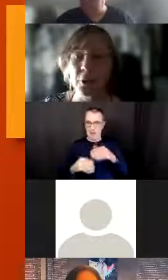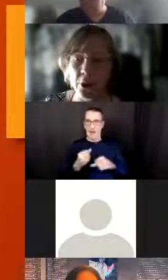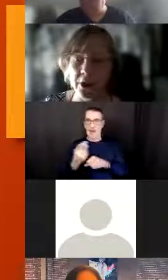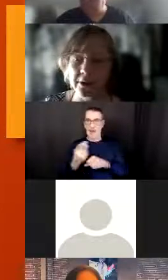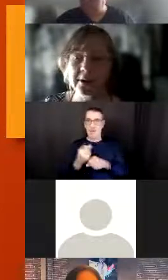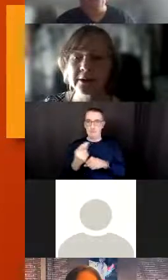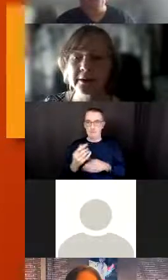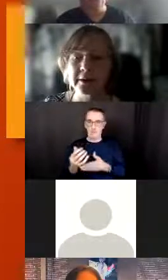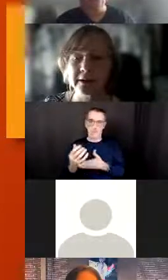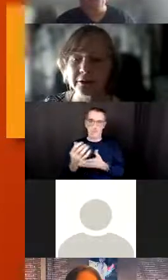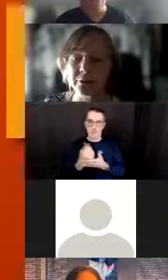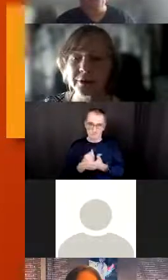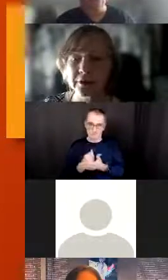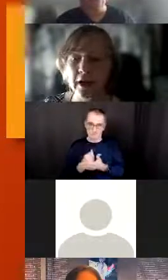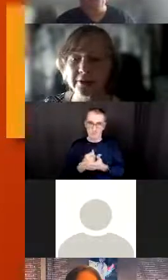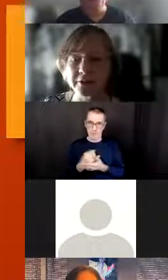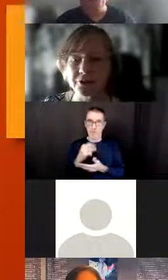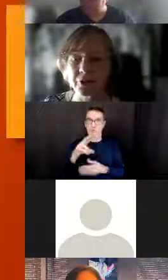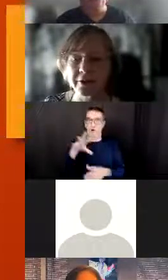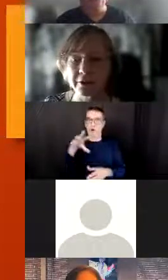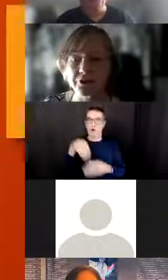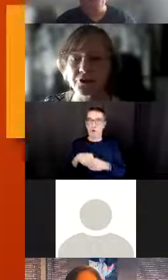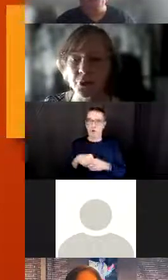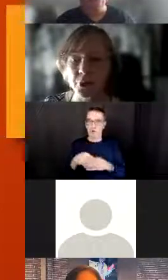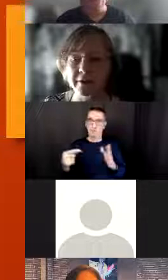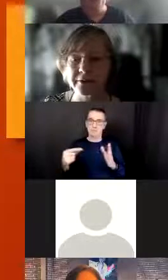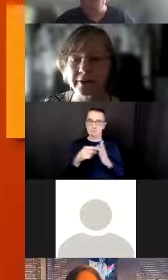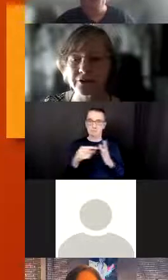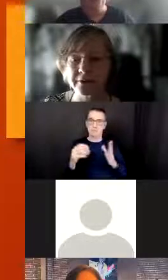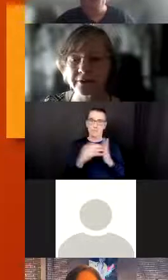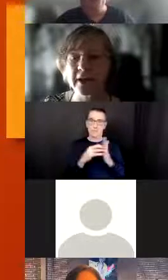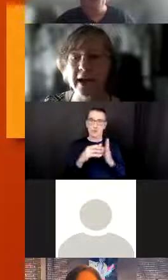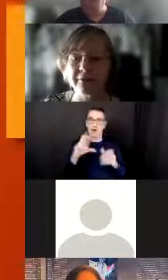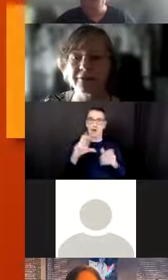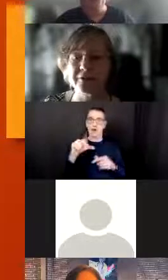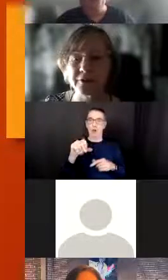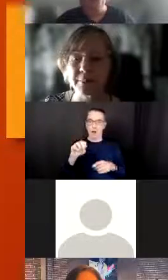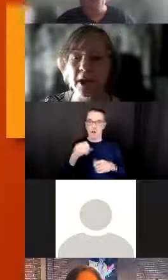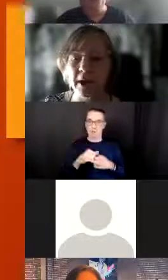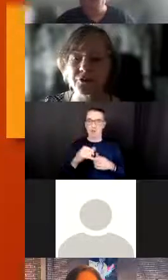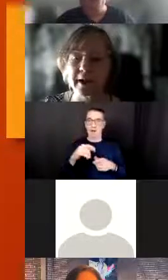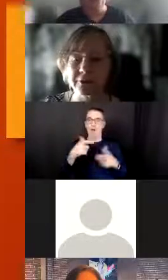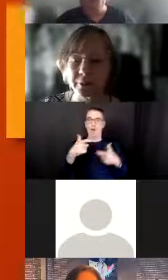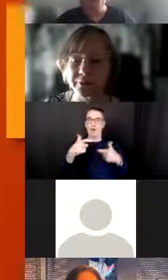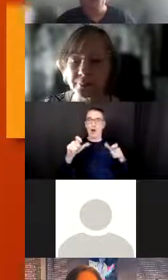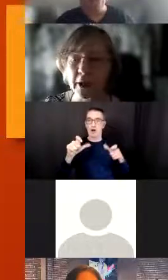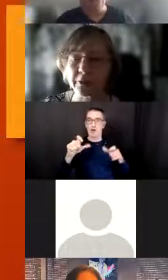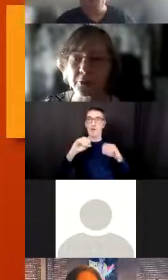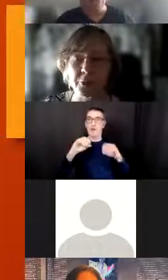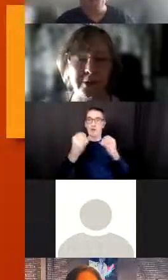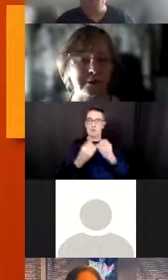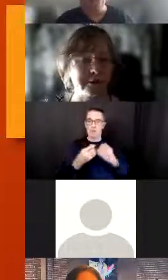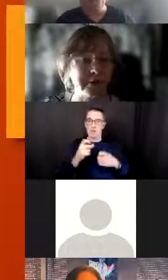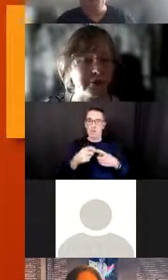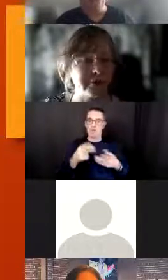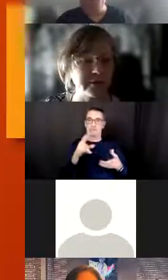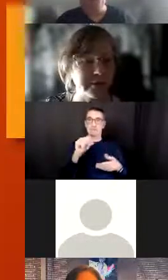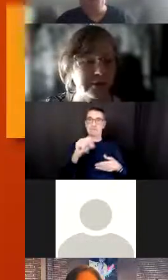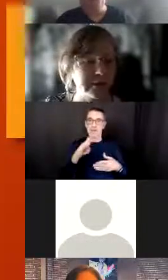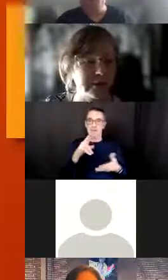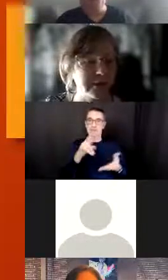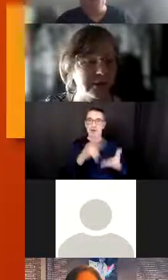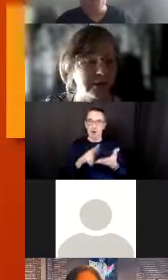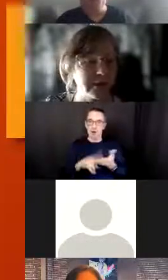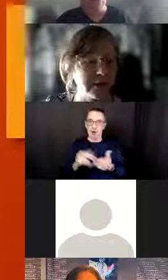revenue, or include a clause ensuring larger organizations have to subcontract with smaller